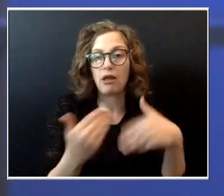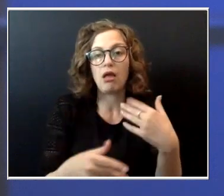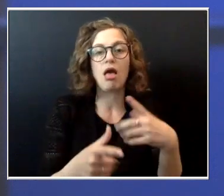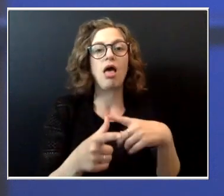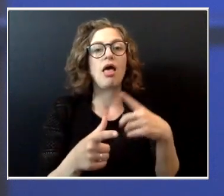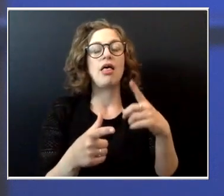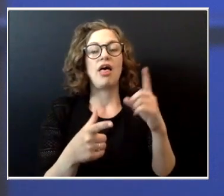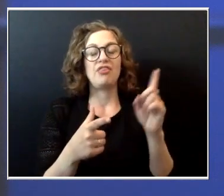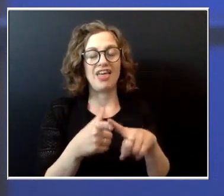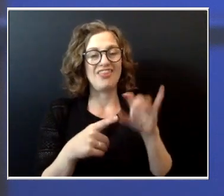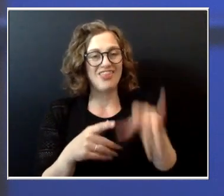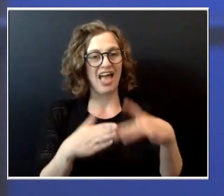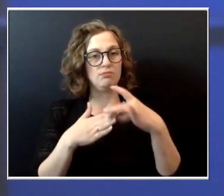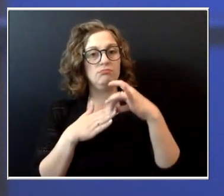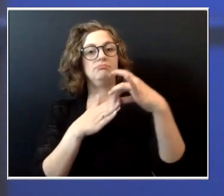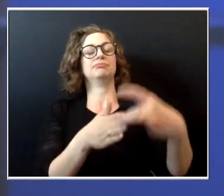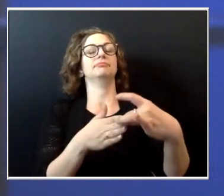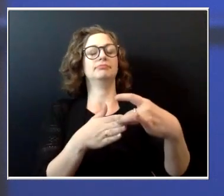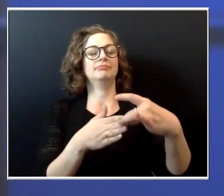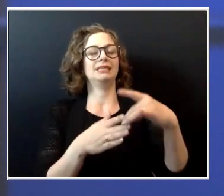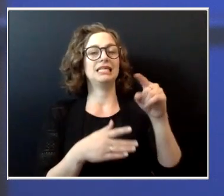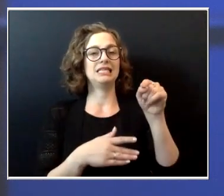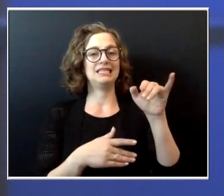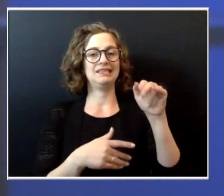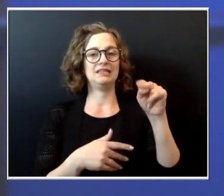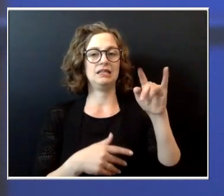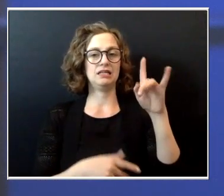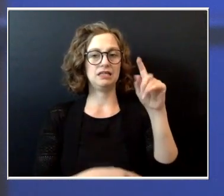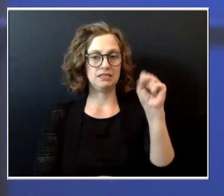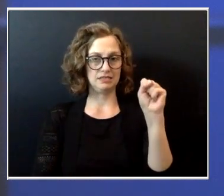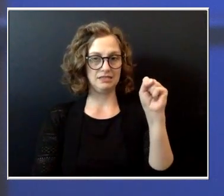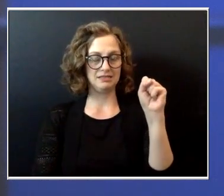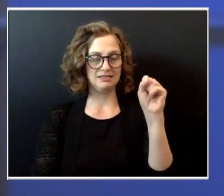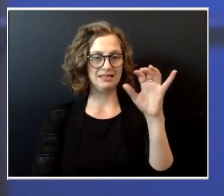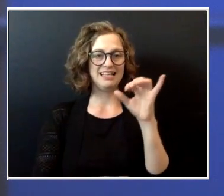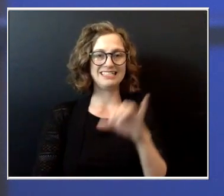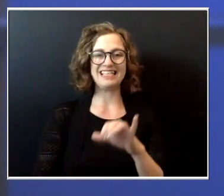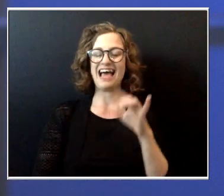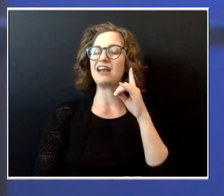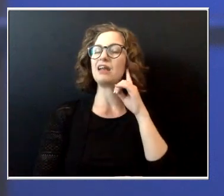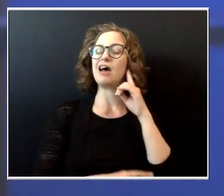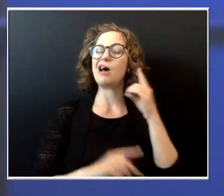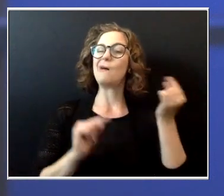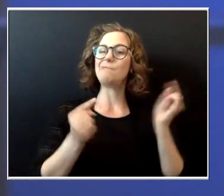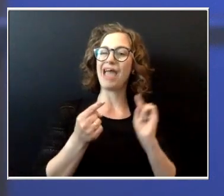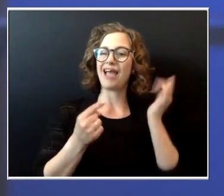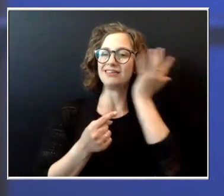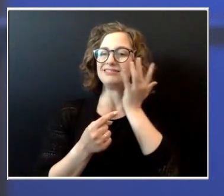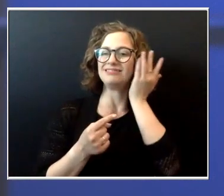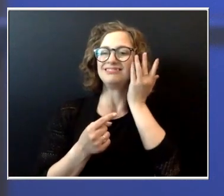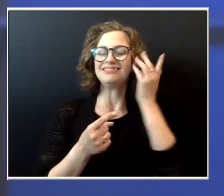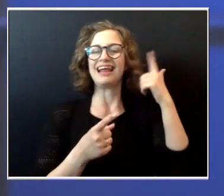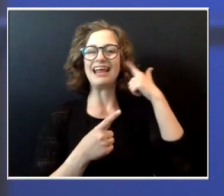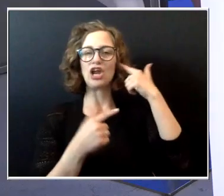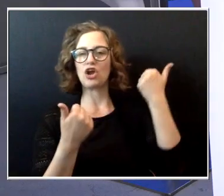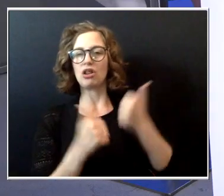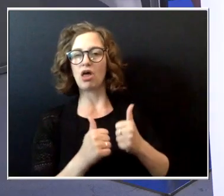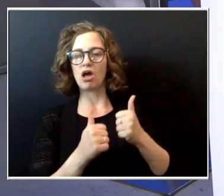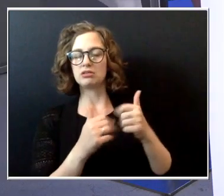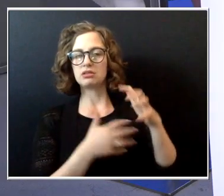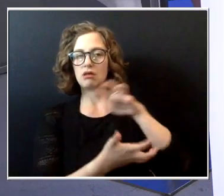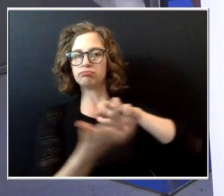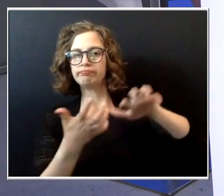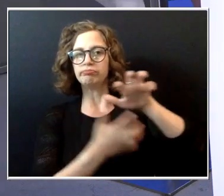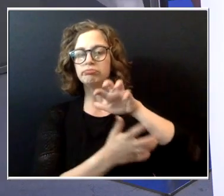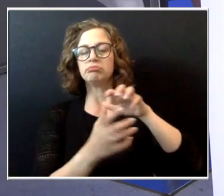nerve that does pain sensation on that side of your head and the hearing loss together. Fascinating.